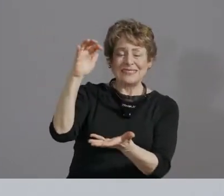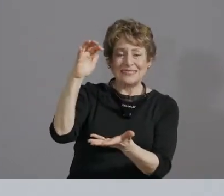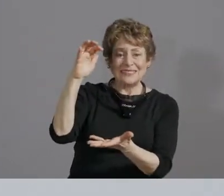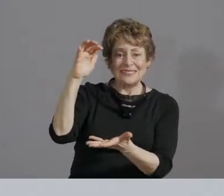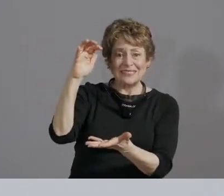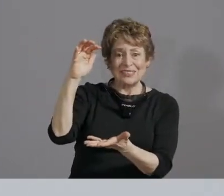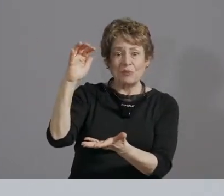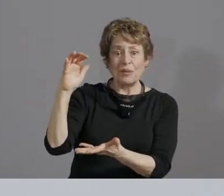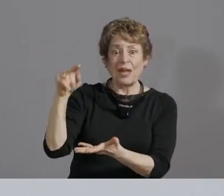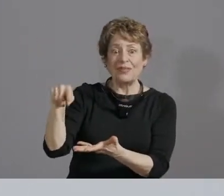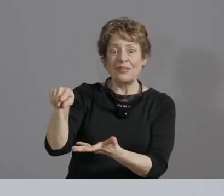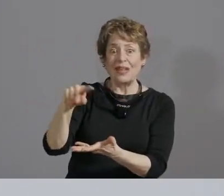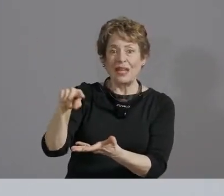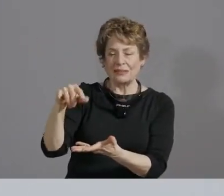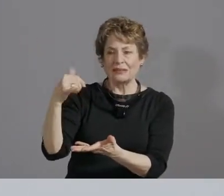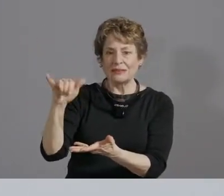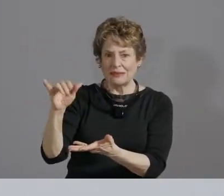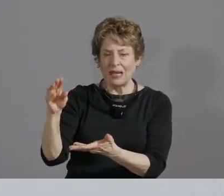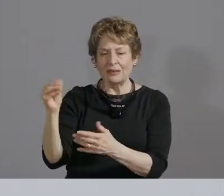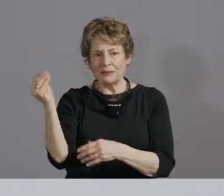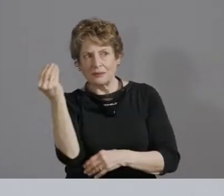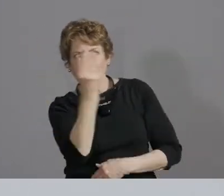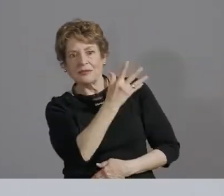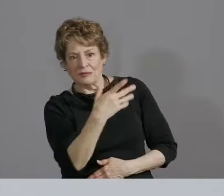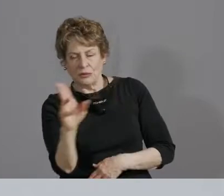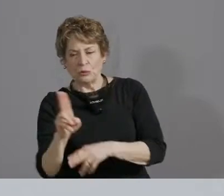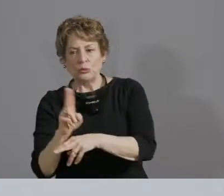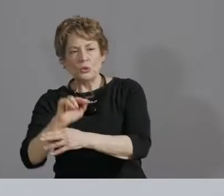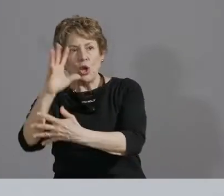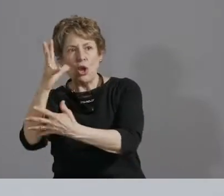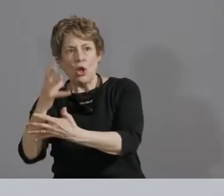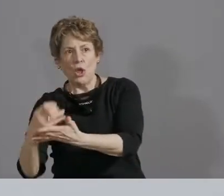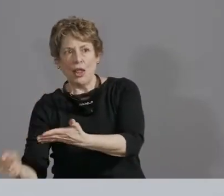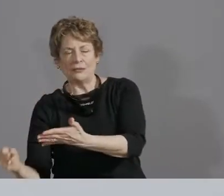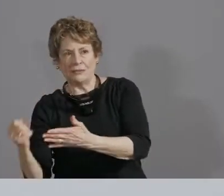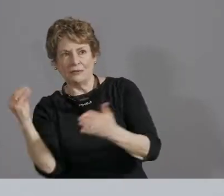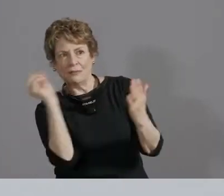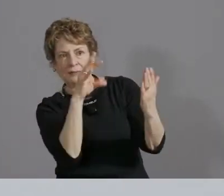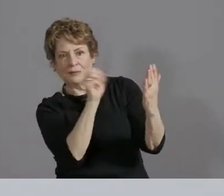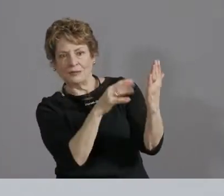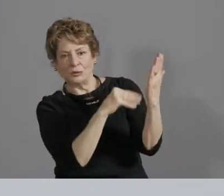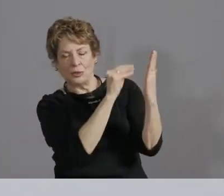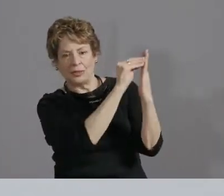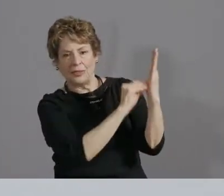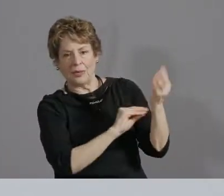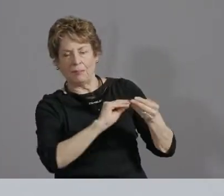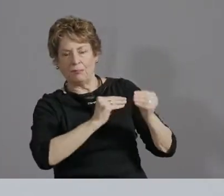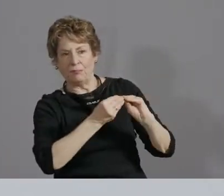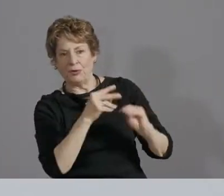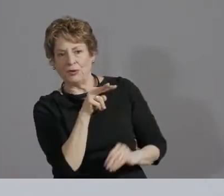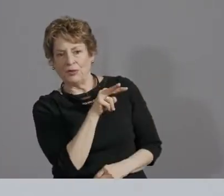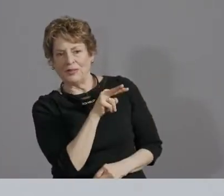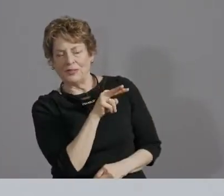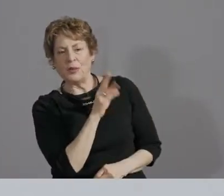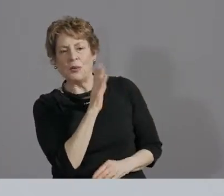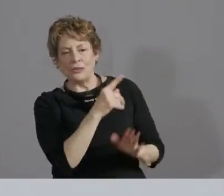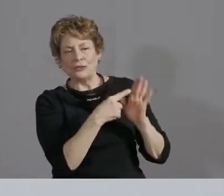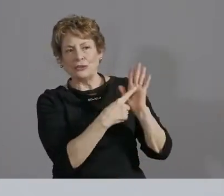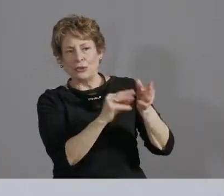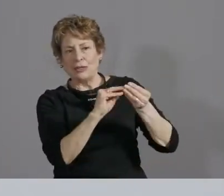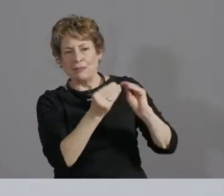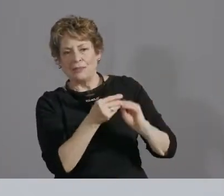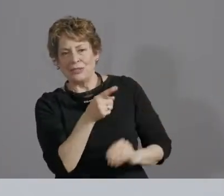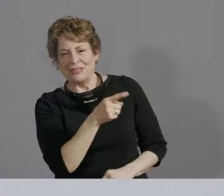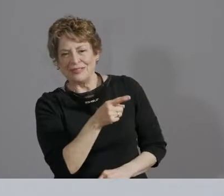did talk to our federal partners, and they should be releasing the number of doses that they are allocating to each pharmacy. And we worked